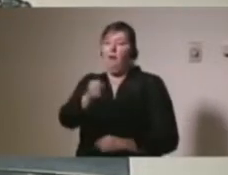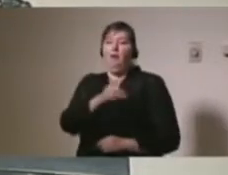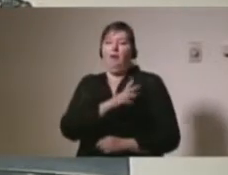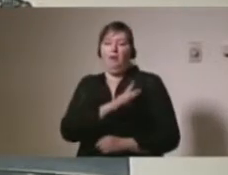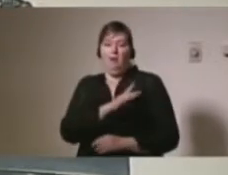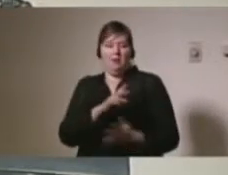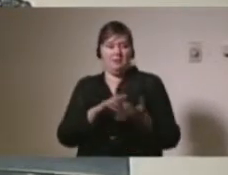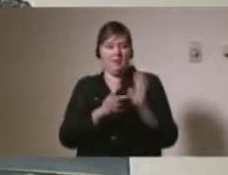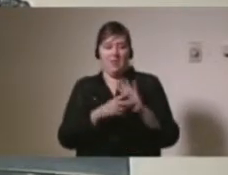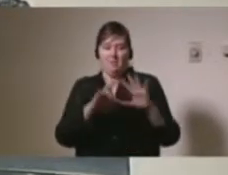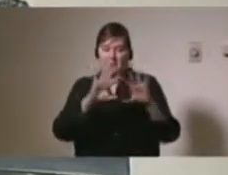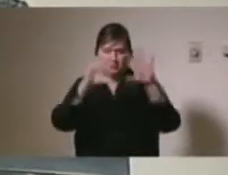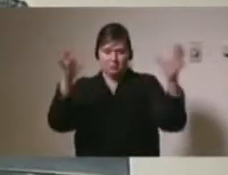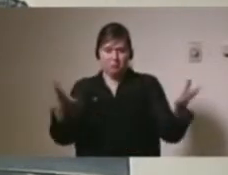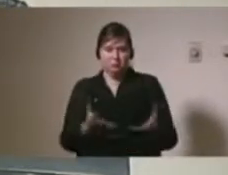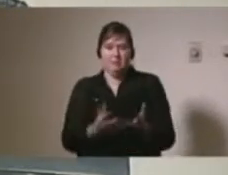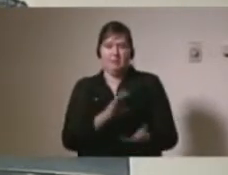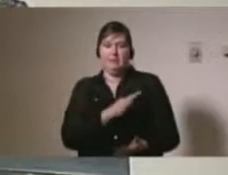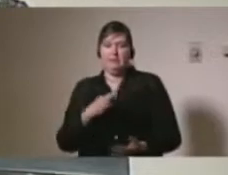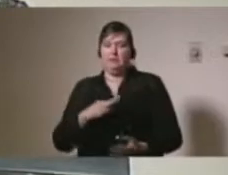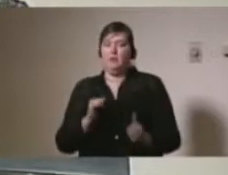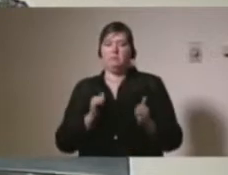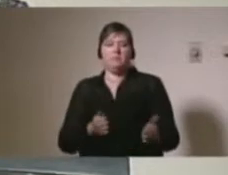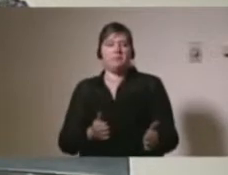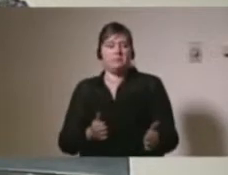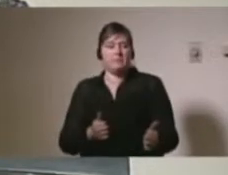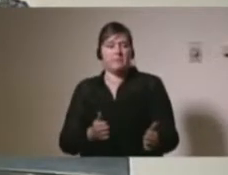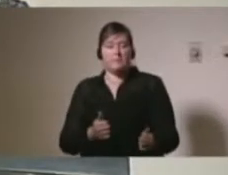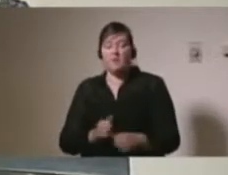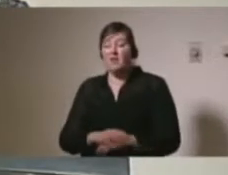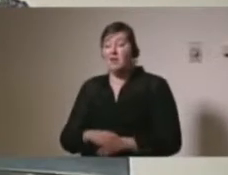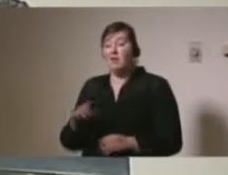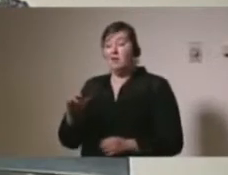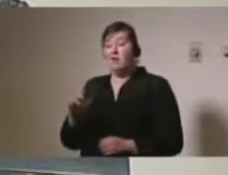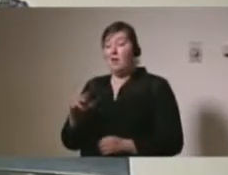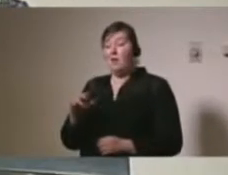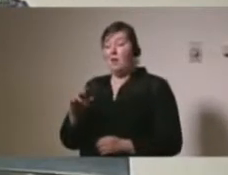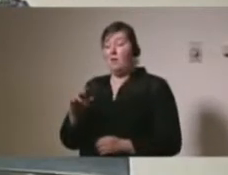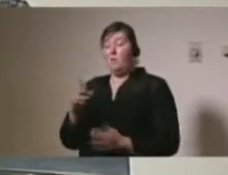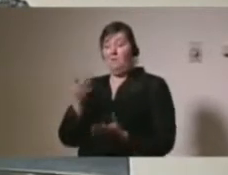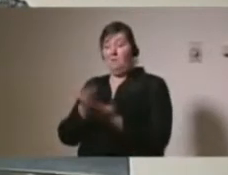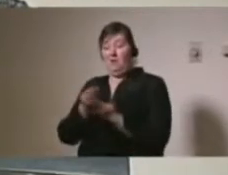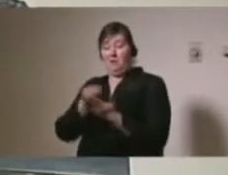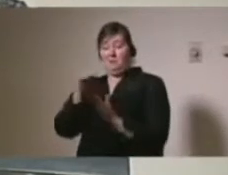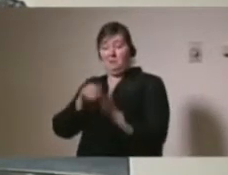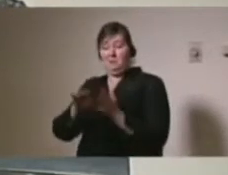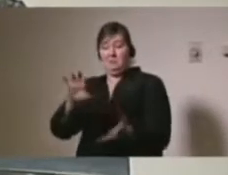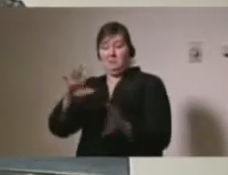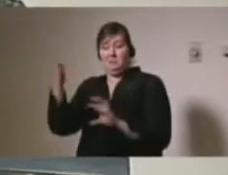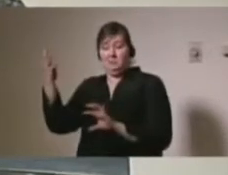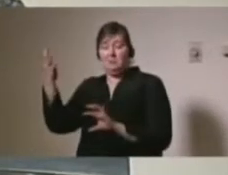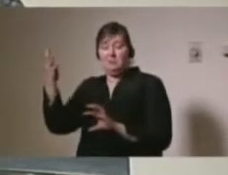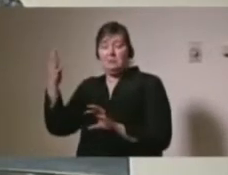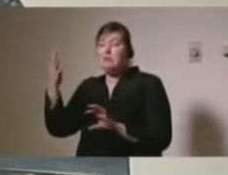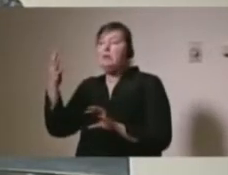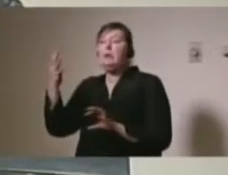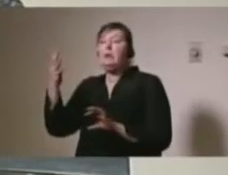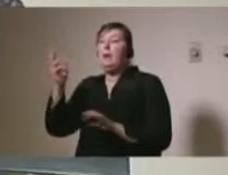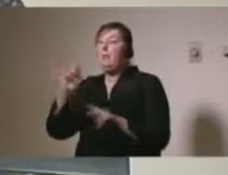Since the financial crisis, it's easier for us to recruit people who have